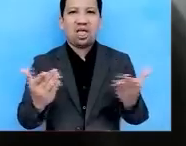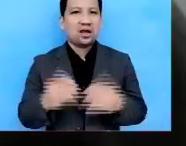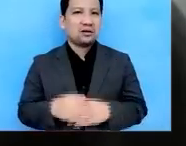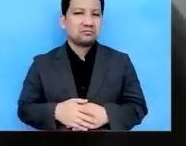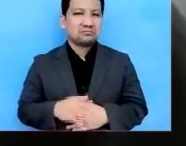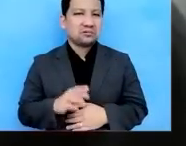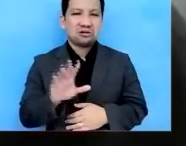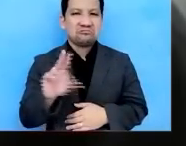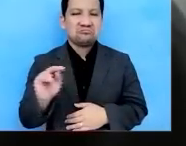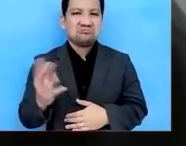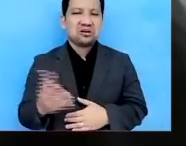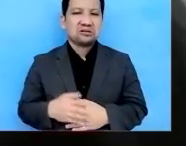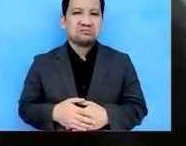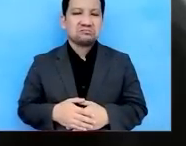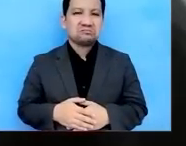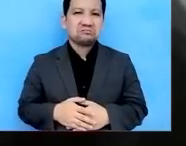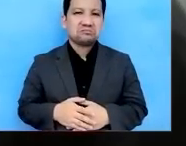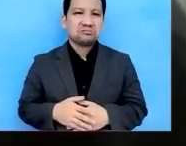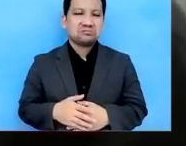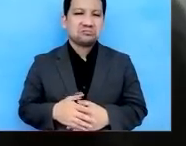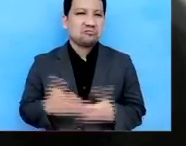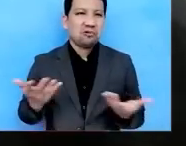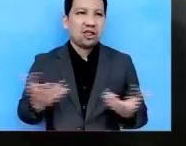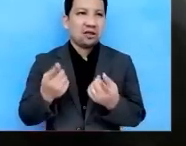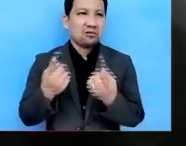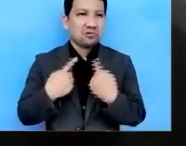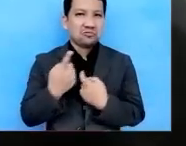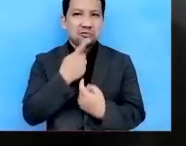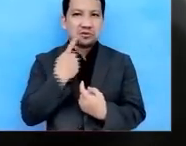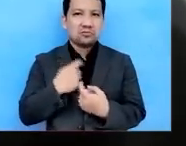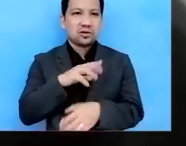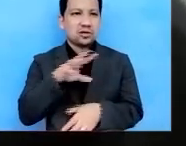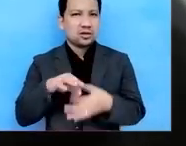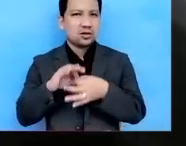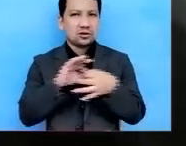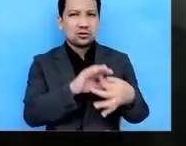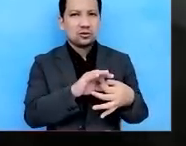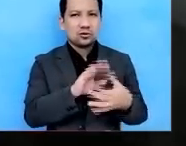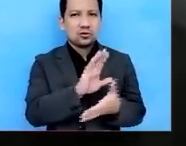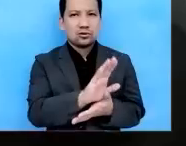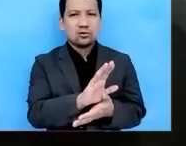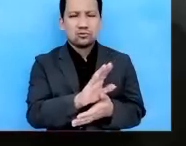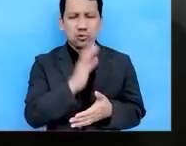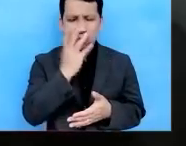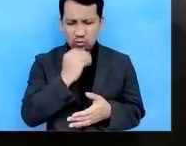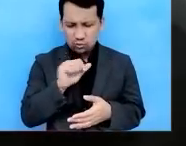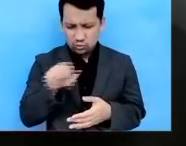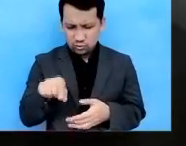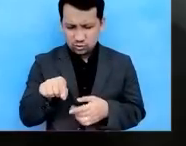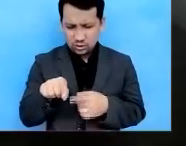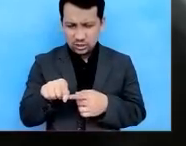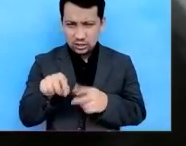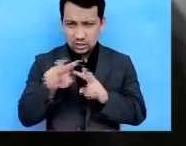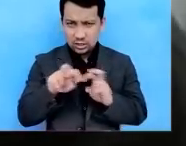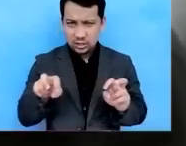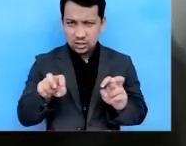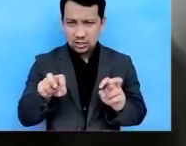like that? No. And he connected with the man who you bearing apple